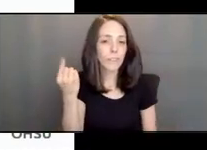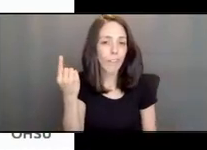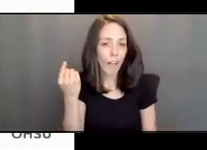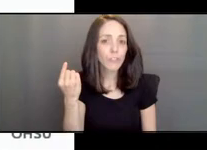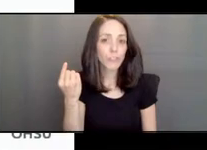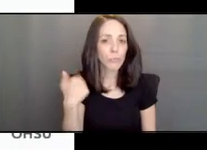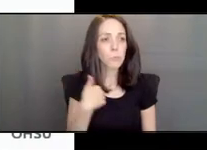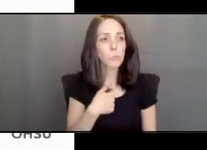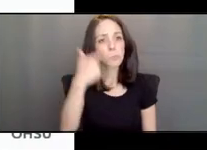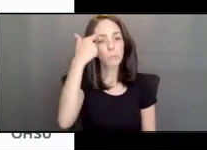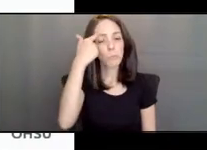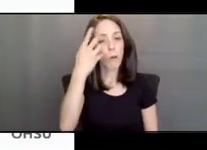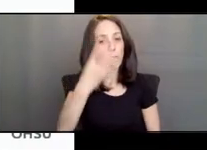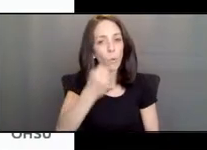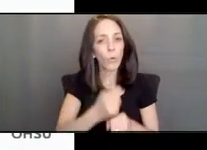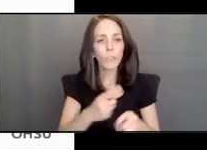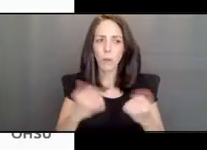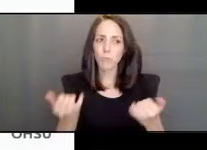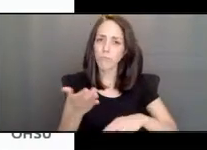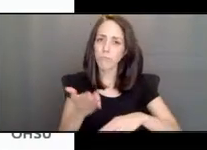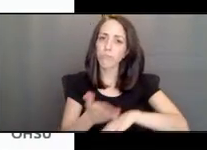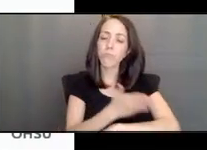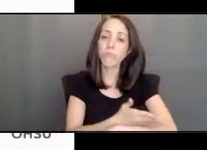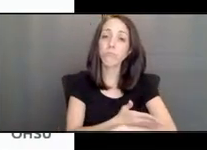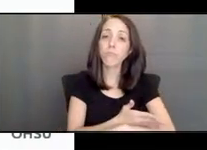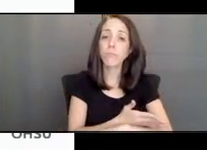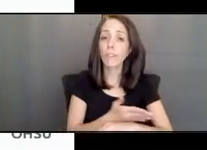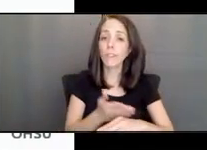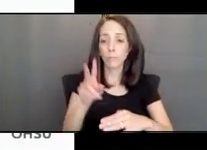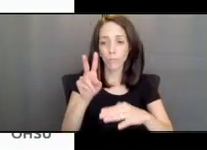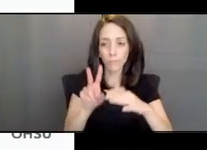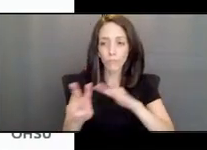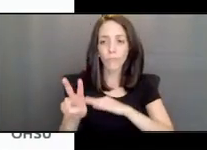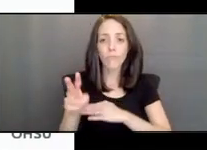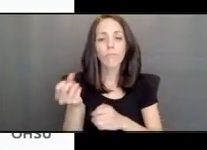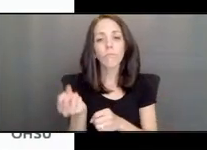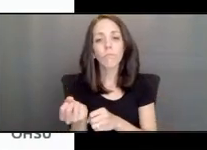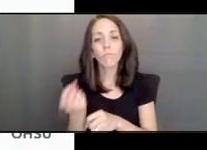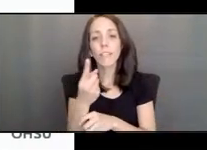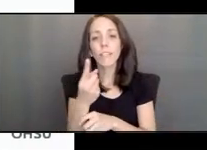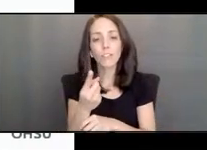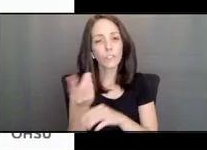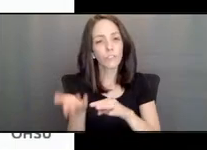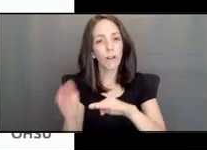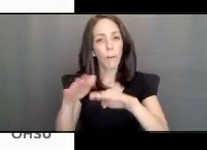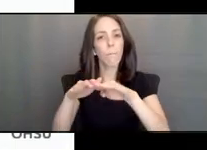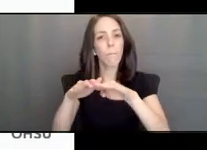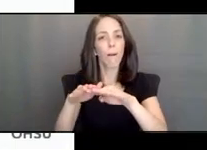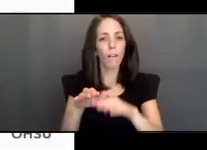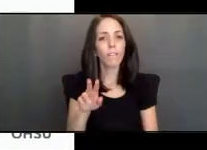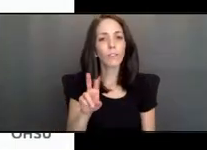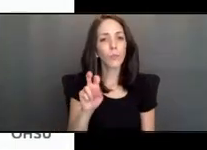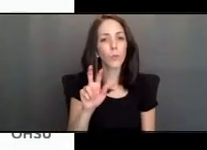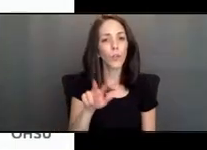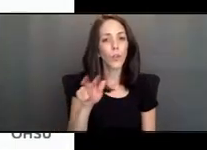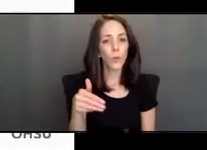revenues next year remain about $333 million below the pre-pandemic